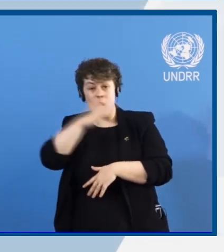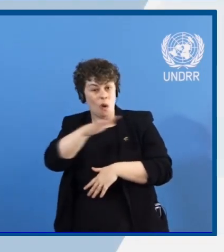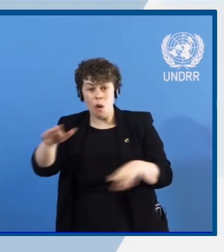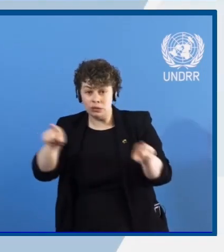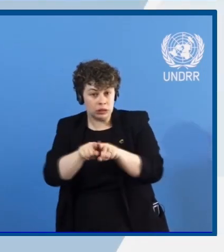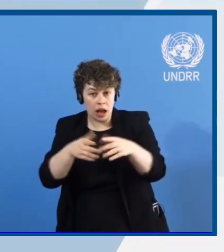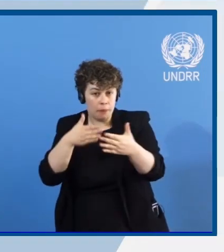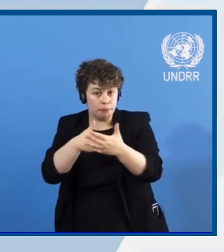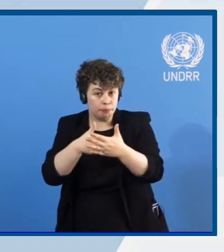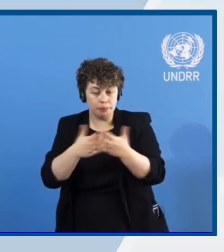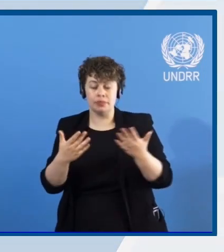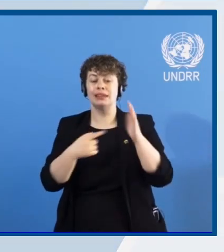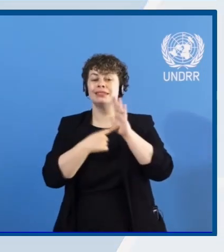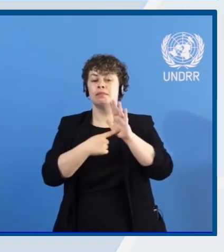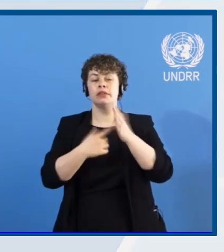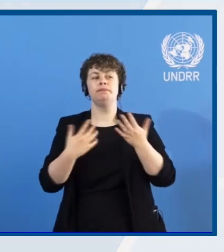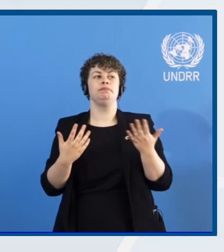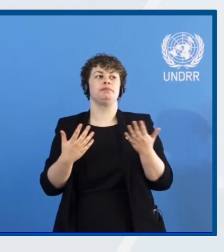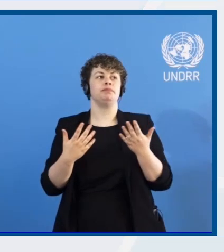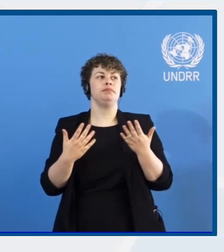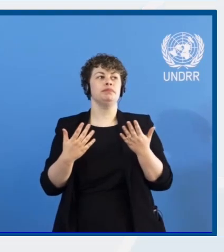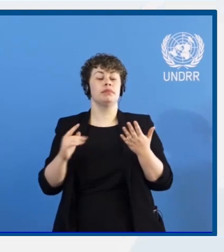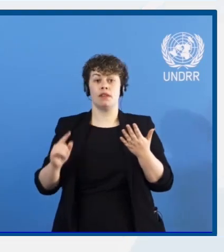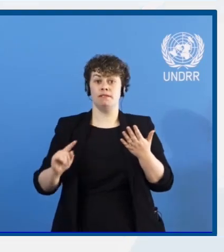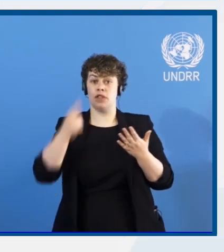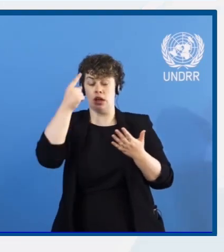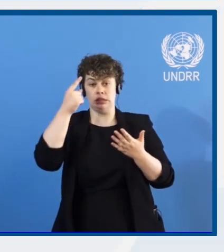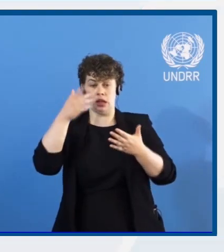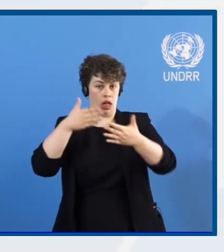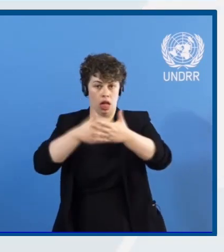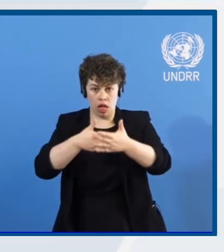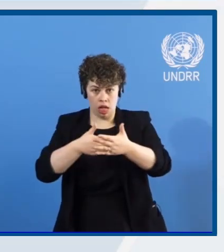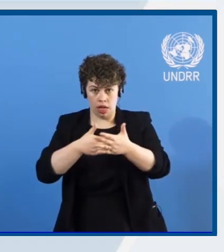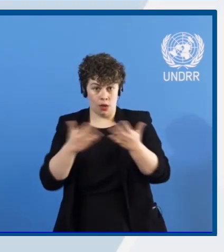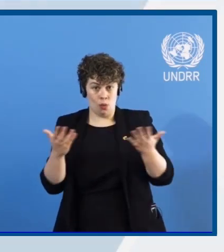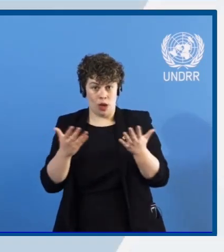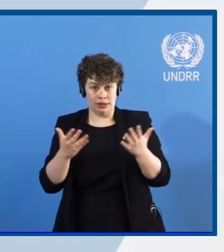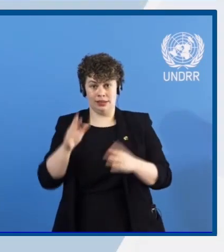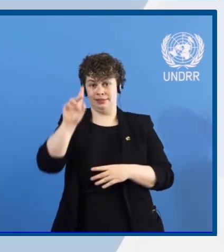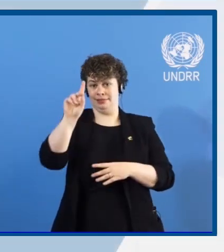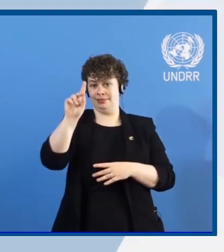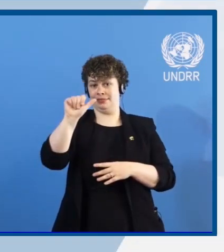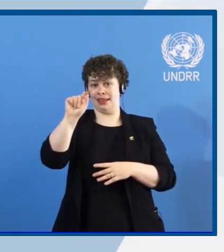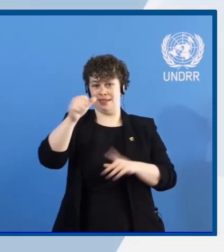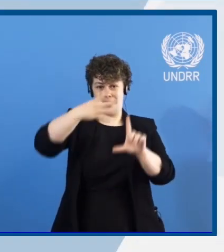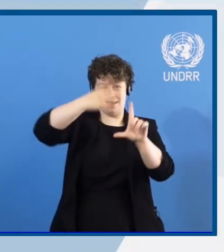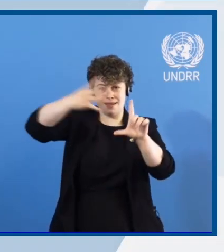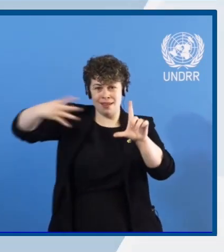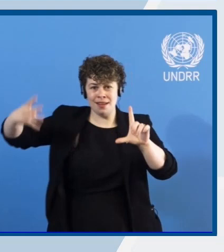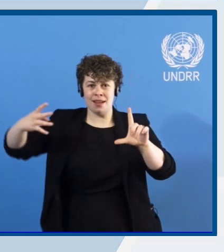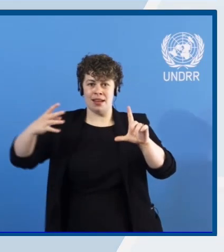tackle that we need to tackle is the lack of data on climate risks, especially in